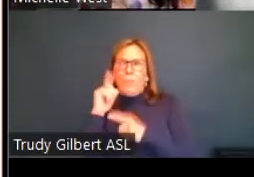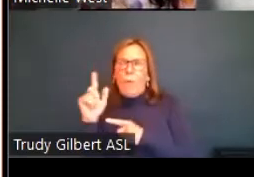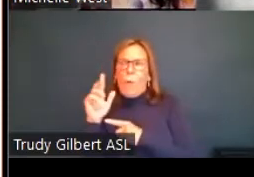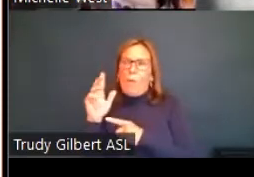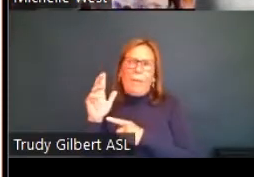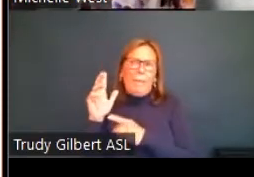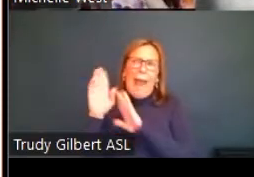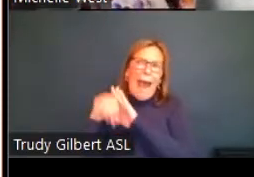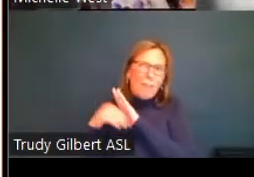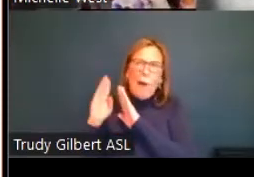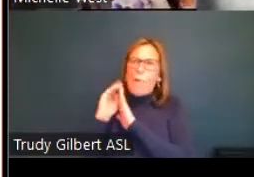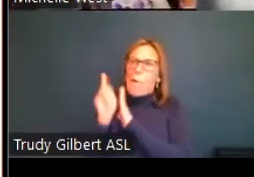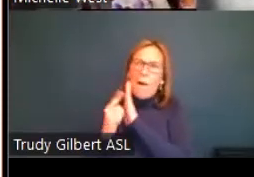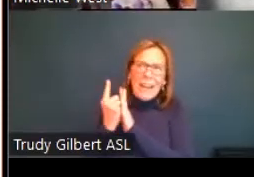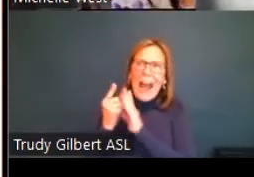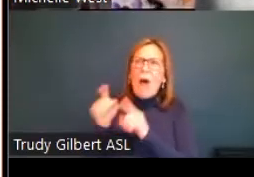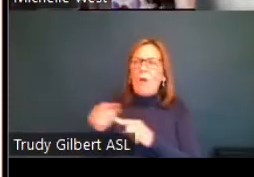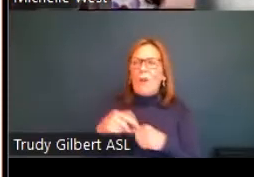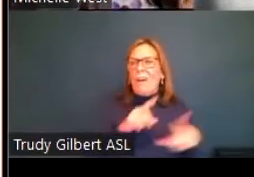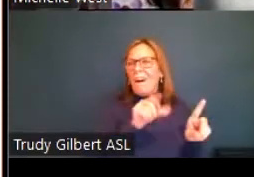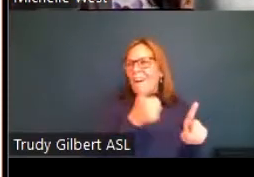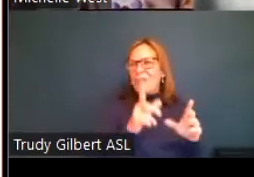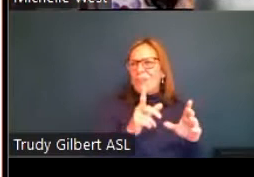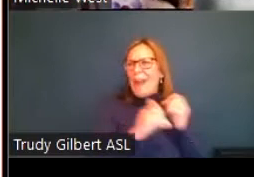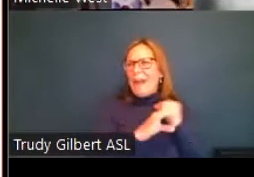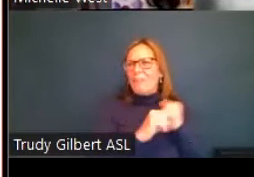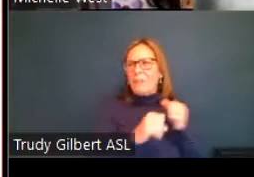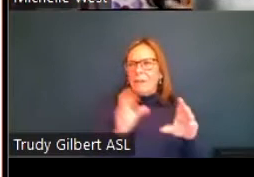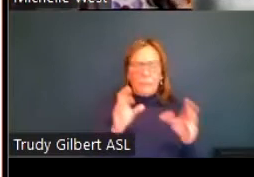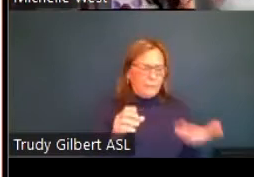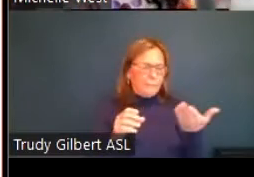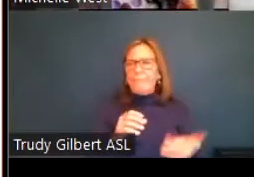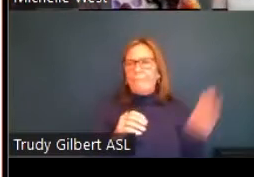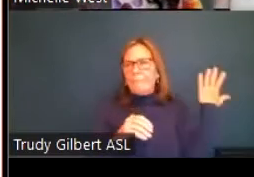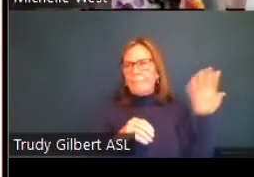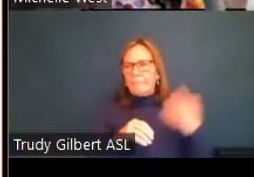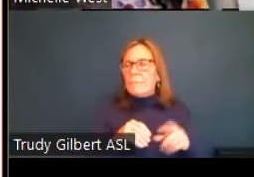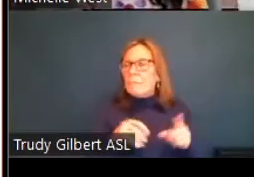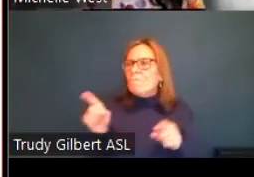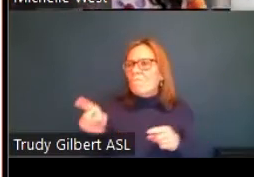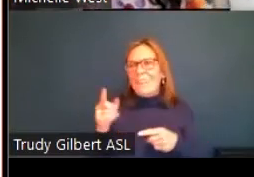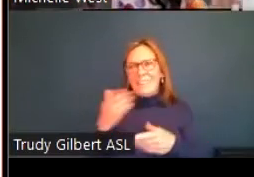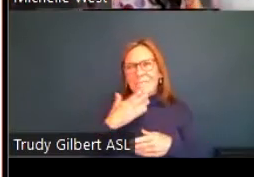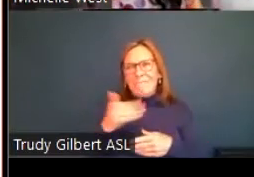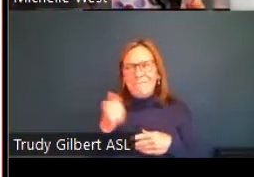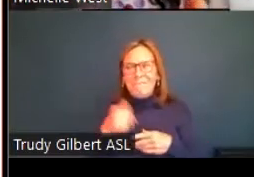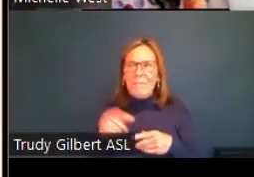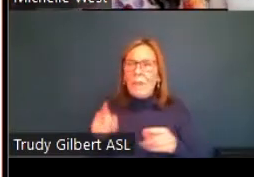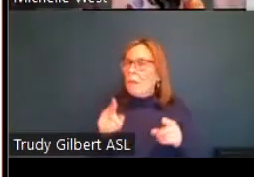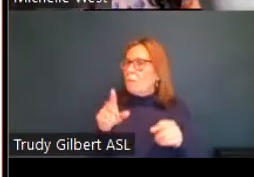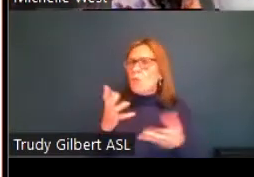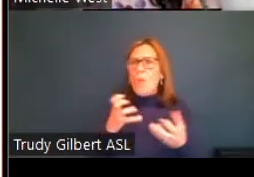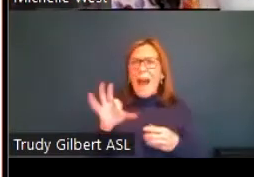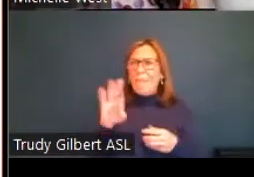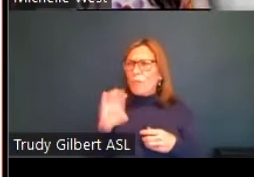else. So those are things to think of. All right, so those are the questions on, if you want to do free or paid advertising, you can go